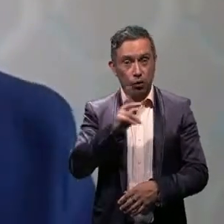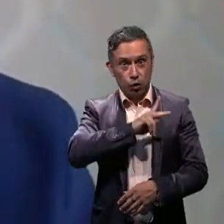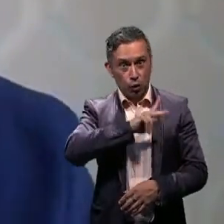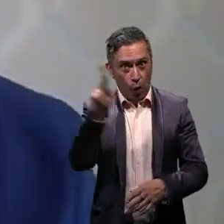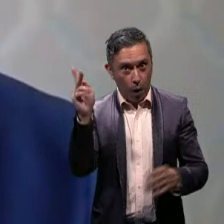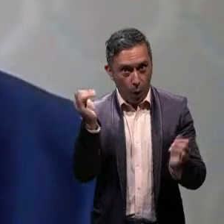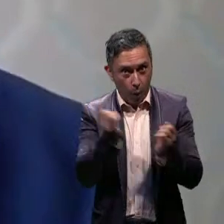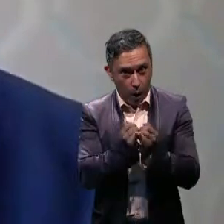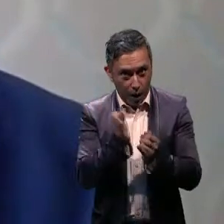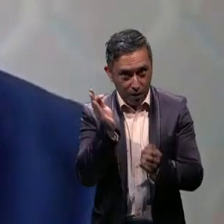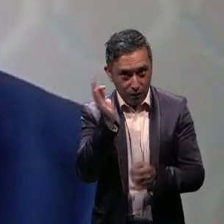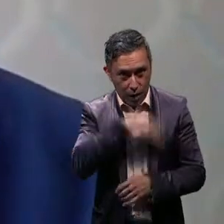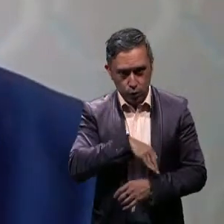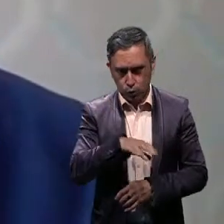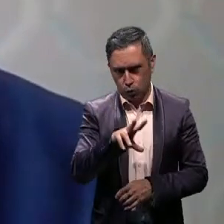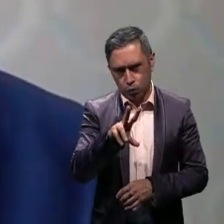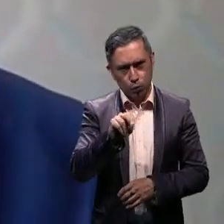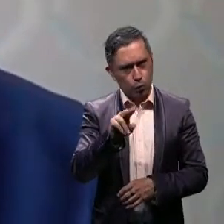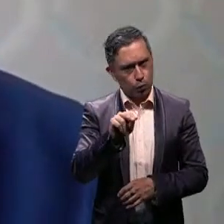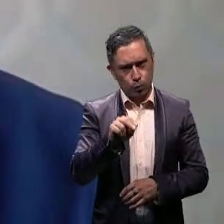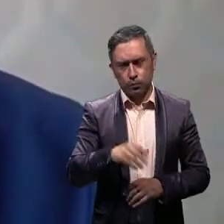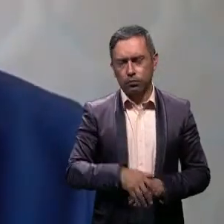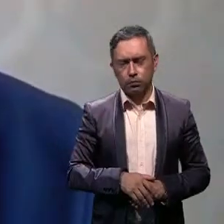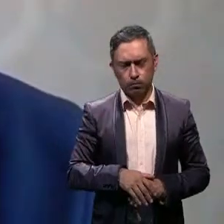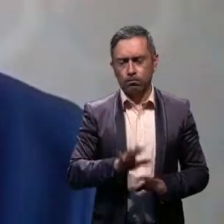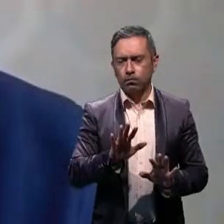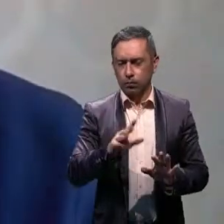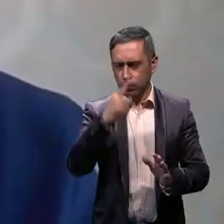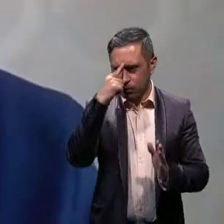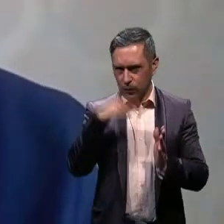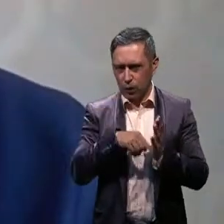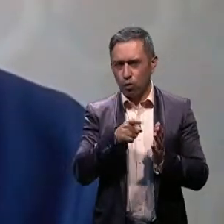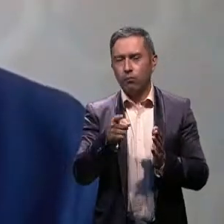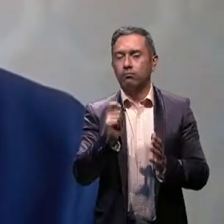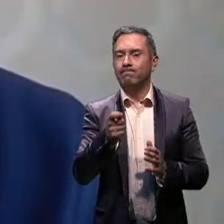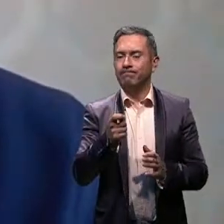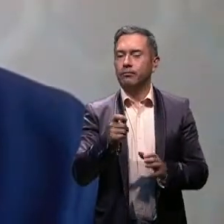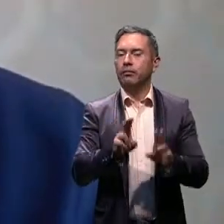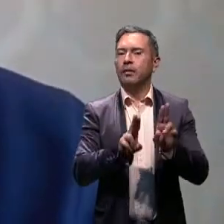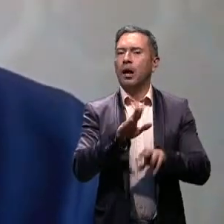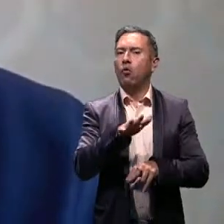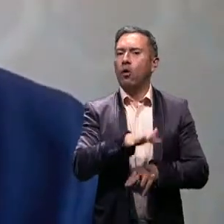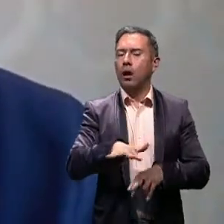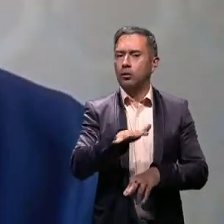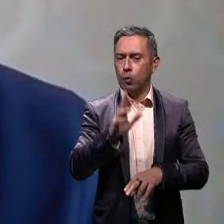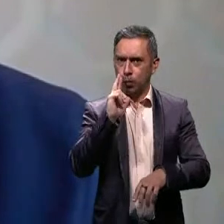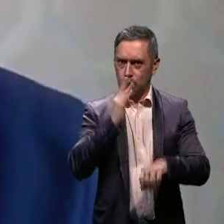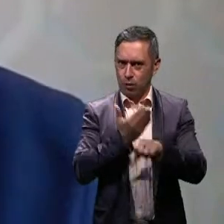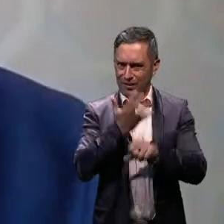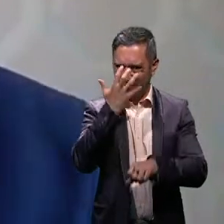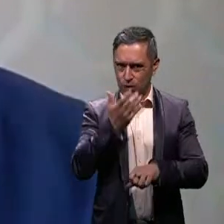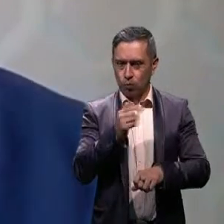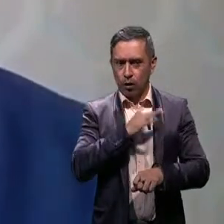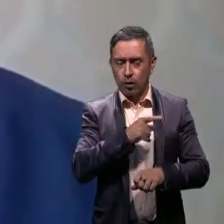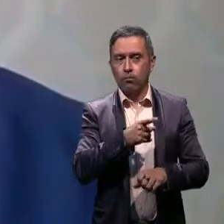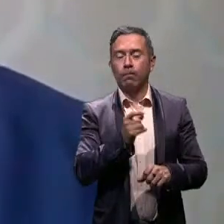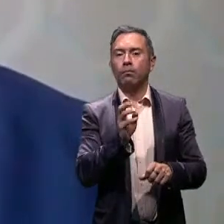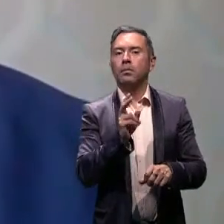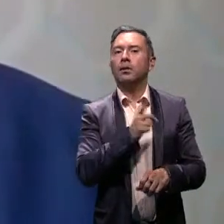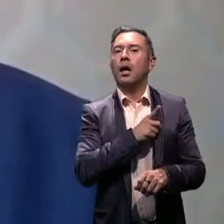are not in all the cases. And I think that we have a democratic duty